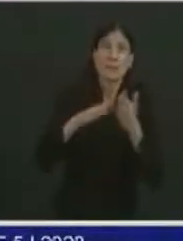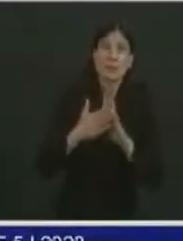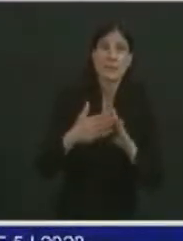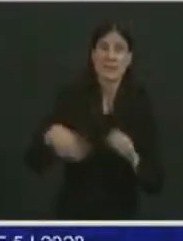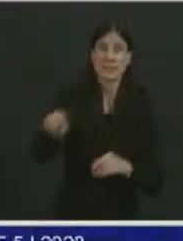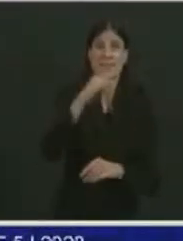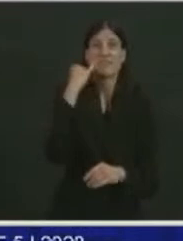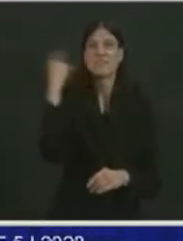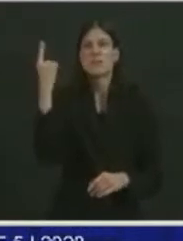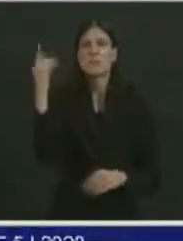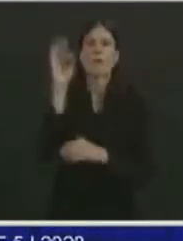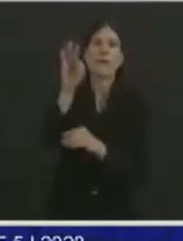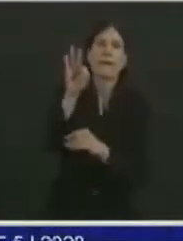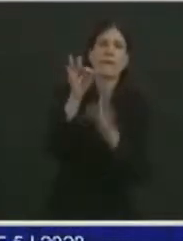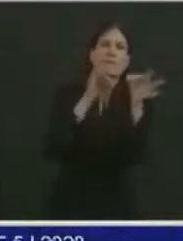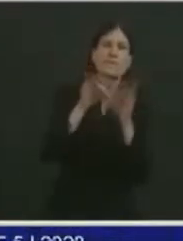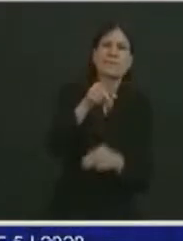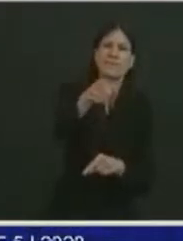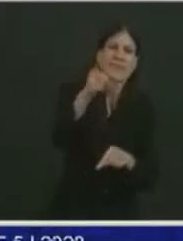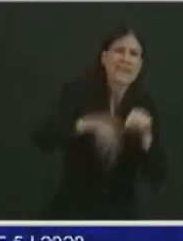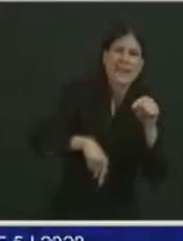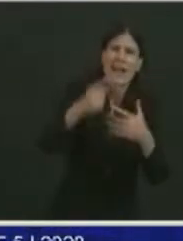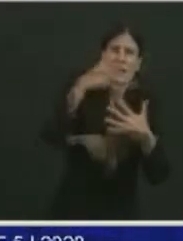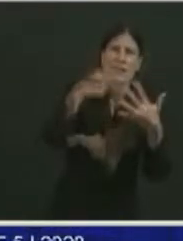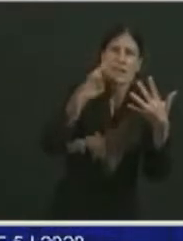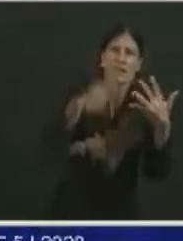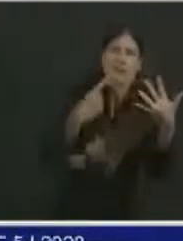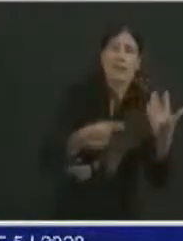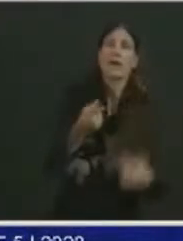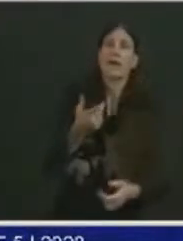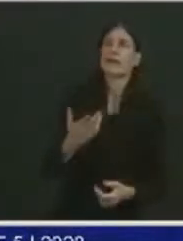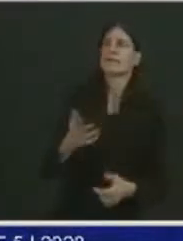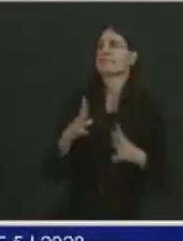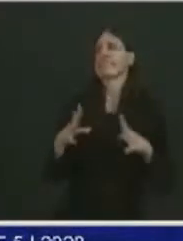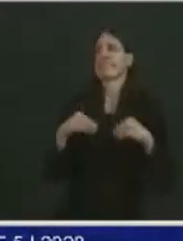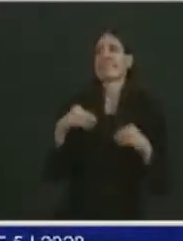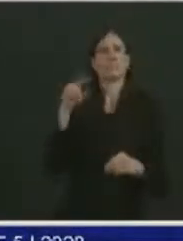make it work for us to do better? I have a question to the governor then.